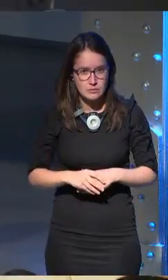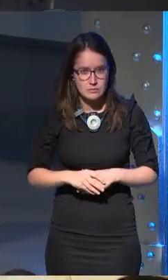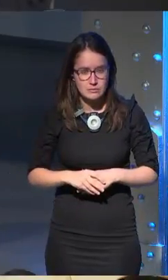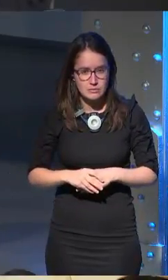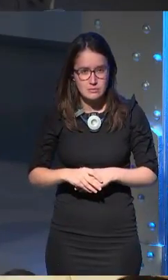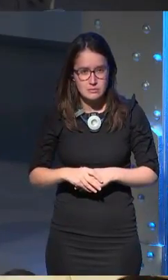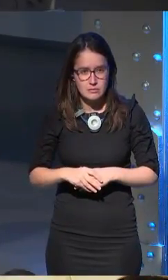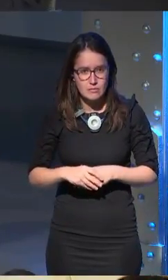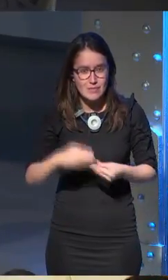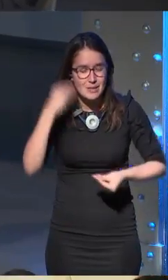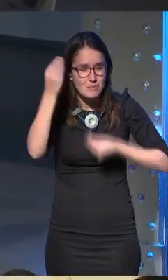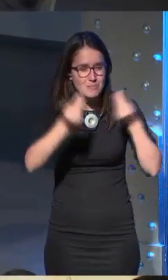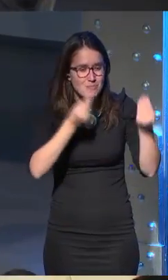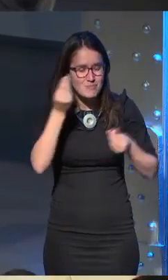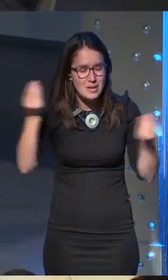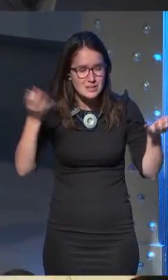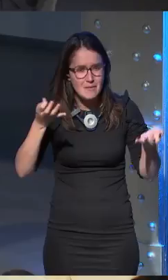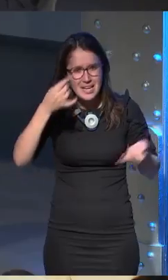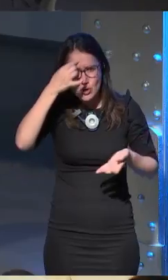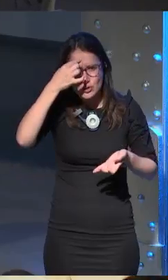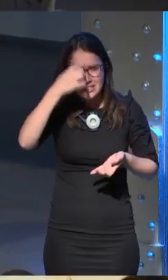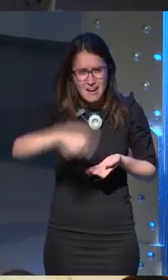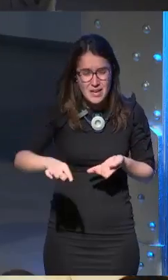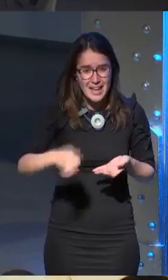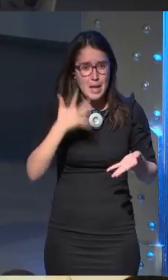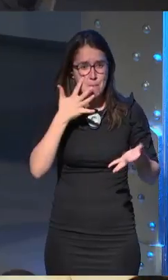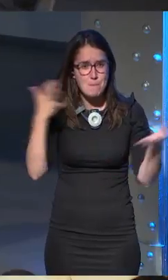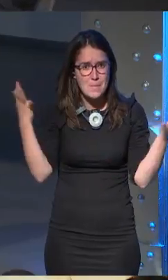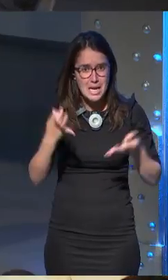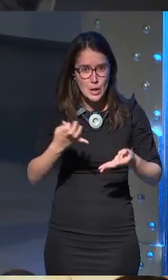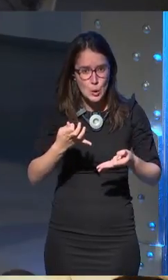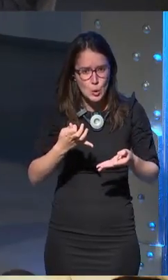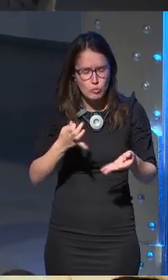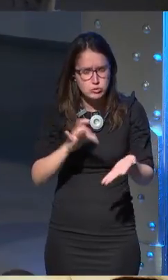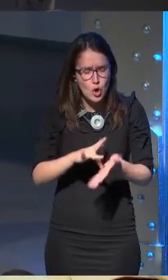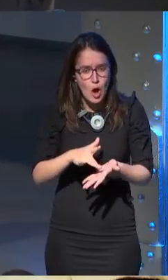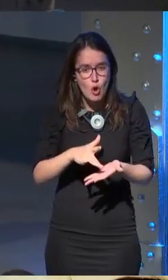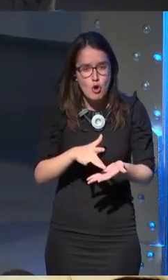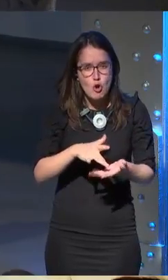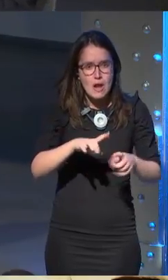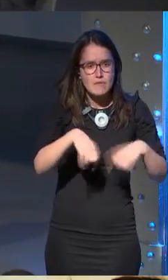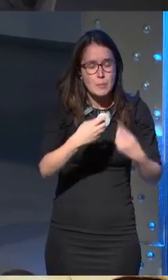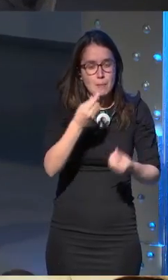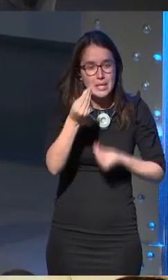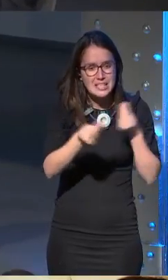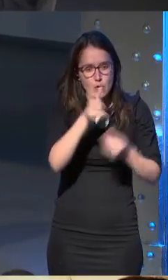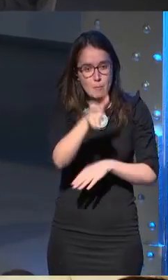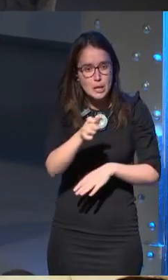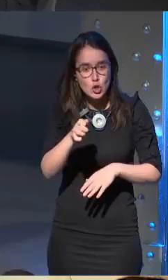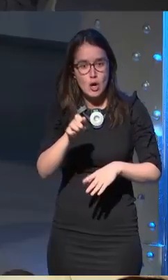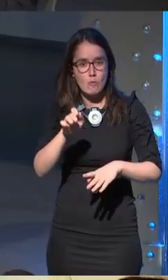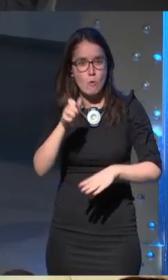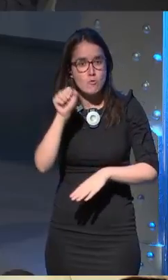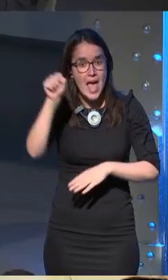¿Y qué cree que pensaban ellos? ¿Eran conscientes? What do you think they were thinking? Were they aware of the risks you were about to take?